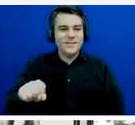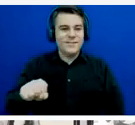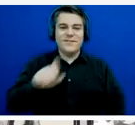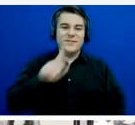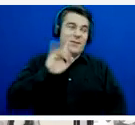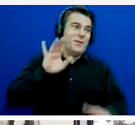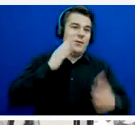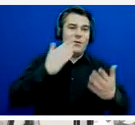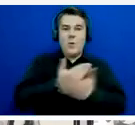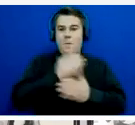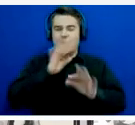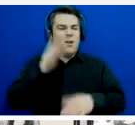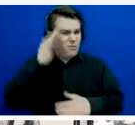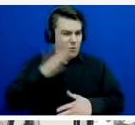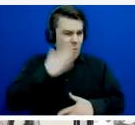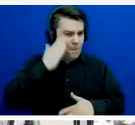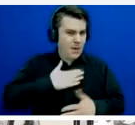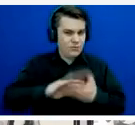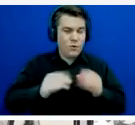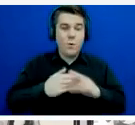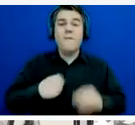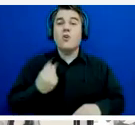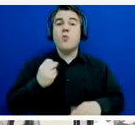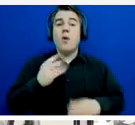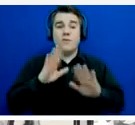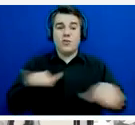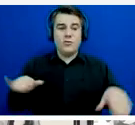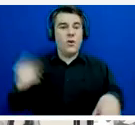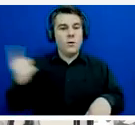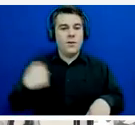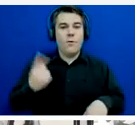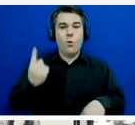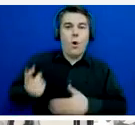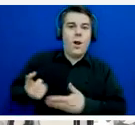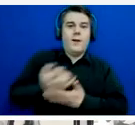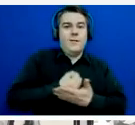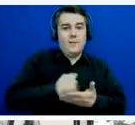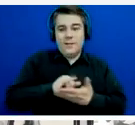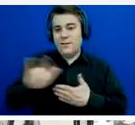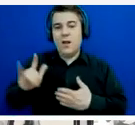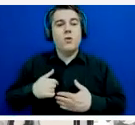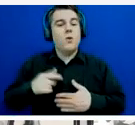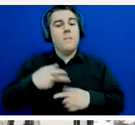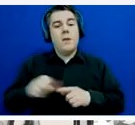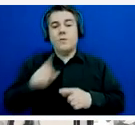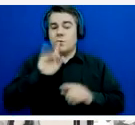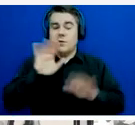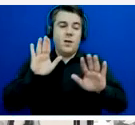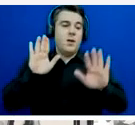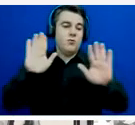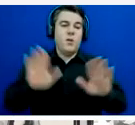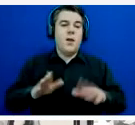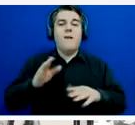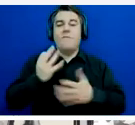don't know if you know my story, but we have 12 children and we've always had one income. And so Plexus has been an amazing financial blessing for our